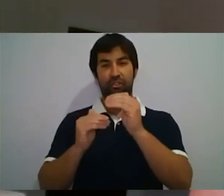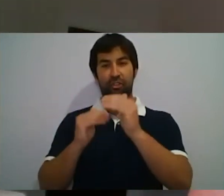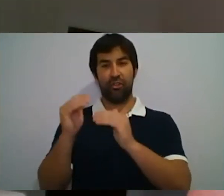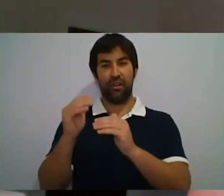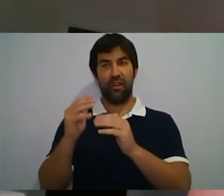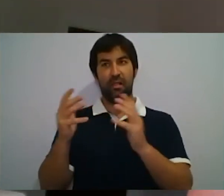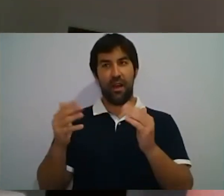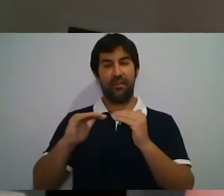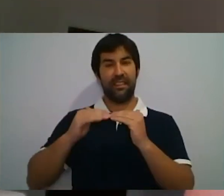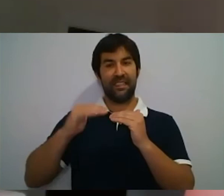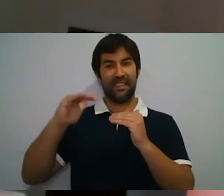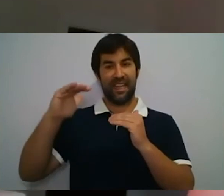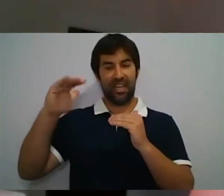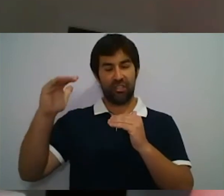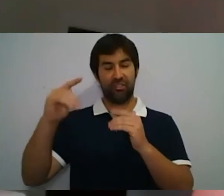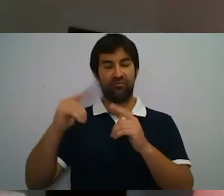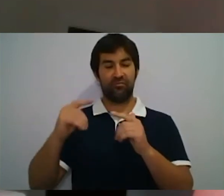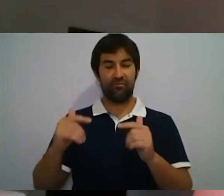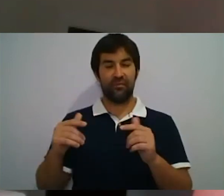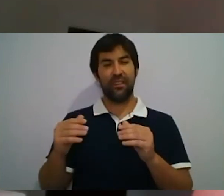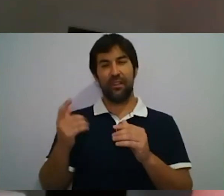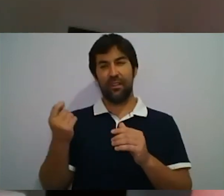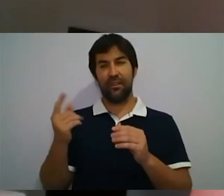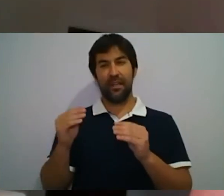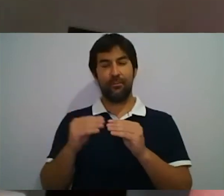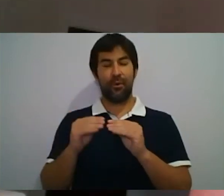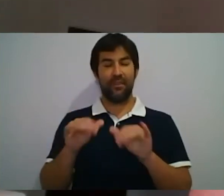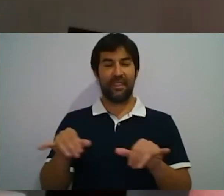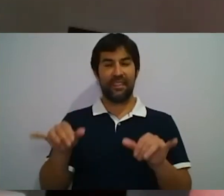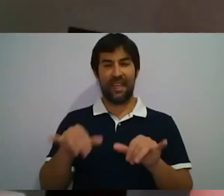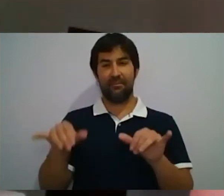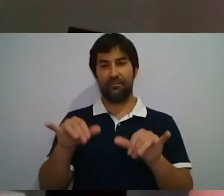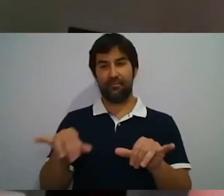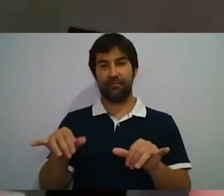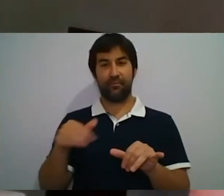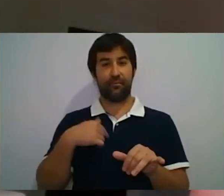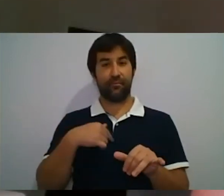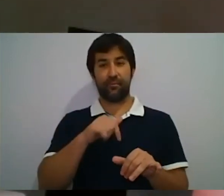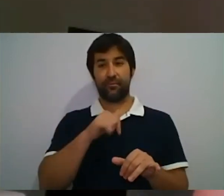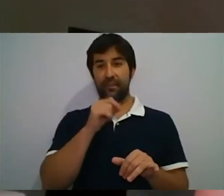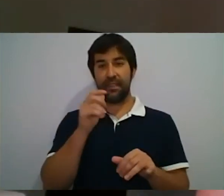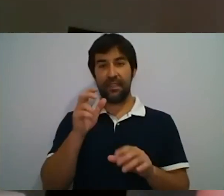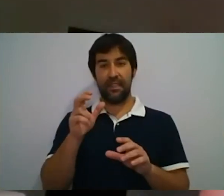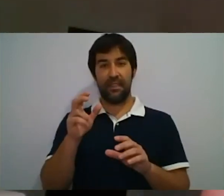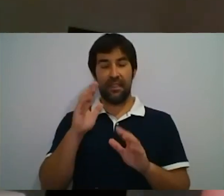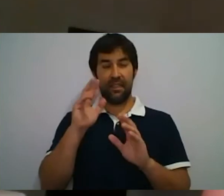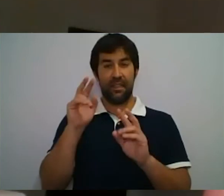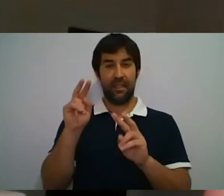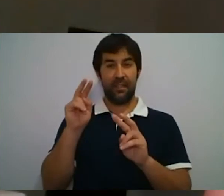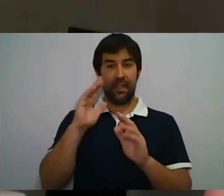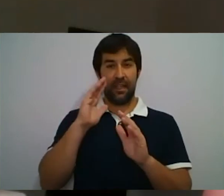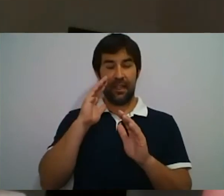Carson Street are designated as part of the national highway system, even though they don't look and feel like an interstate.